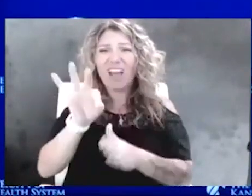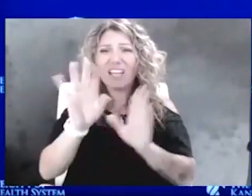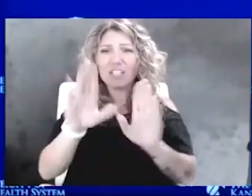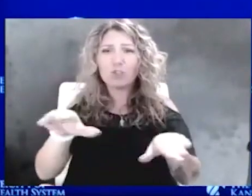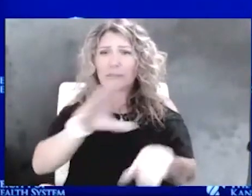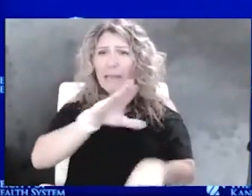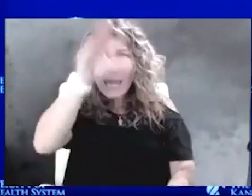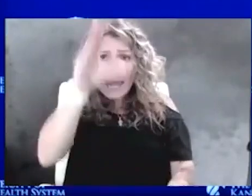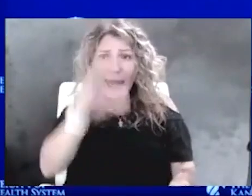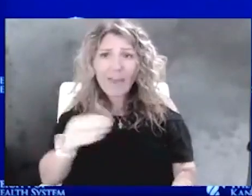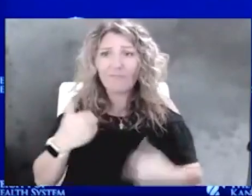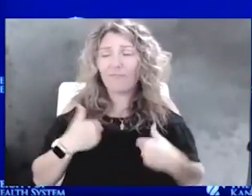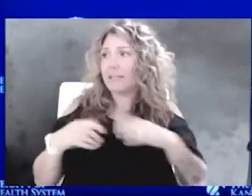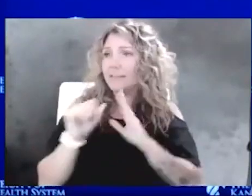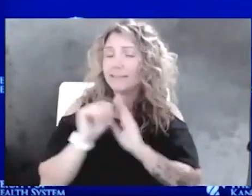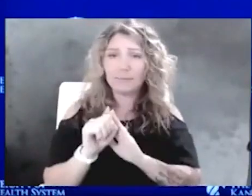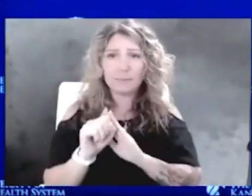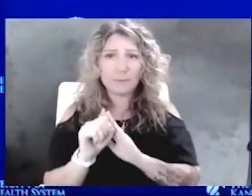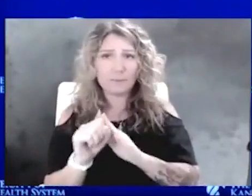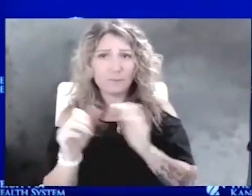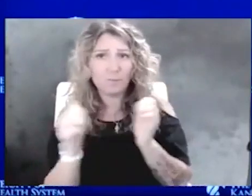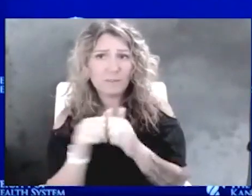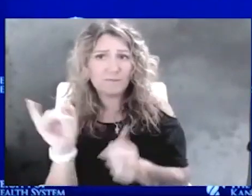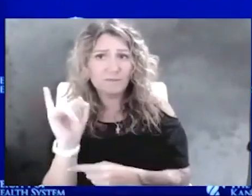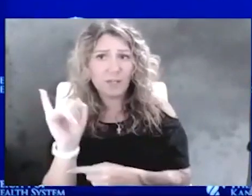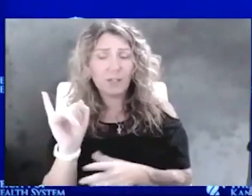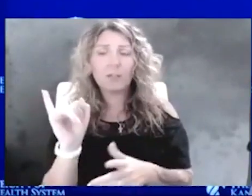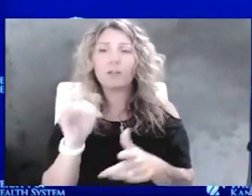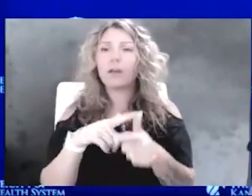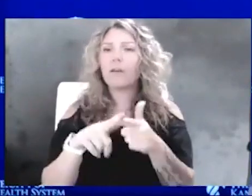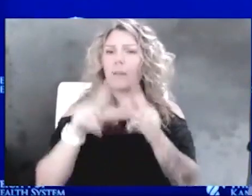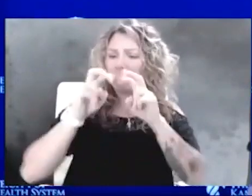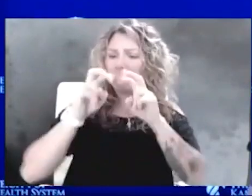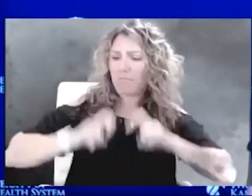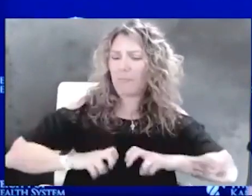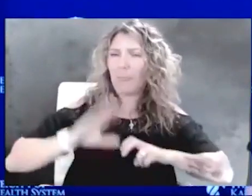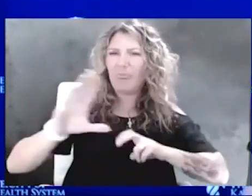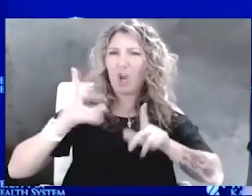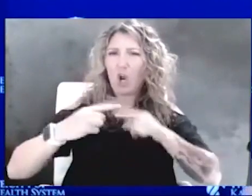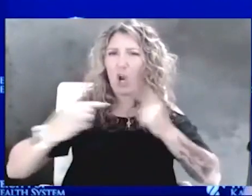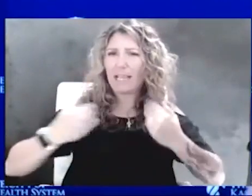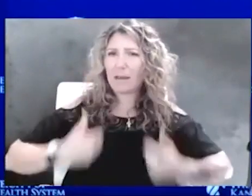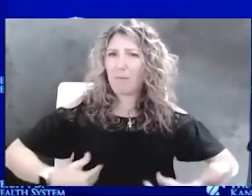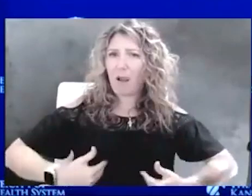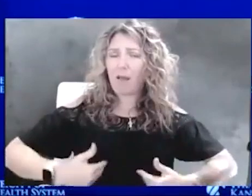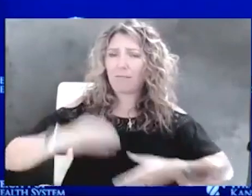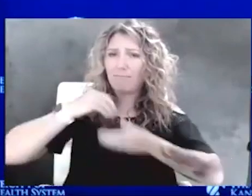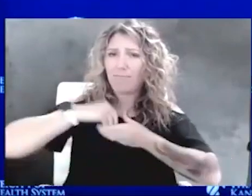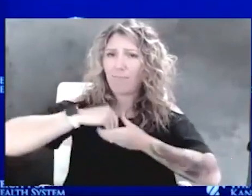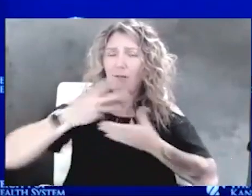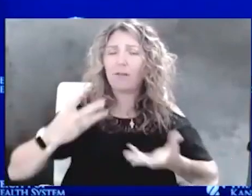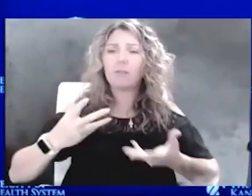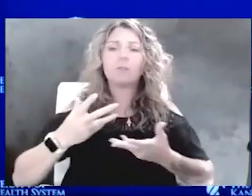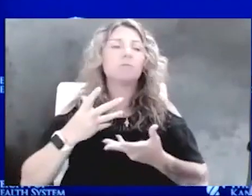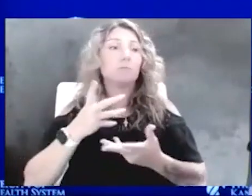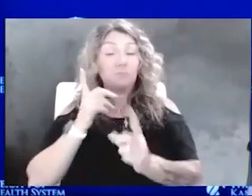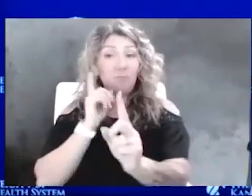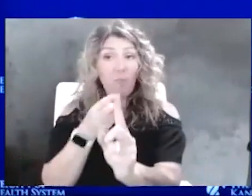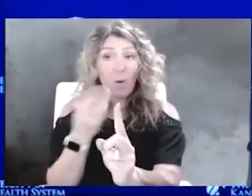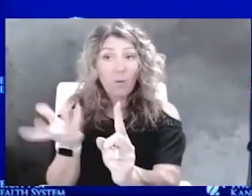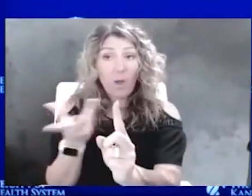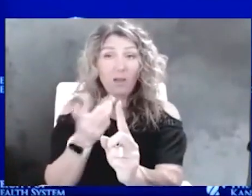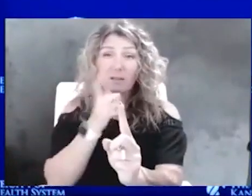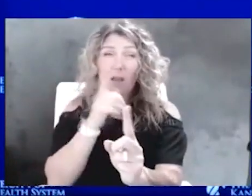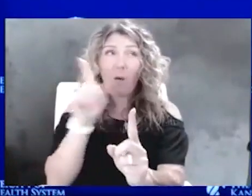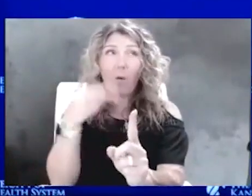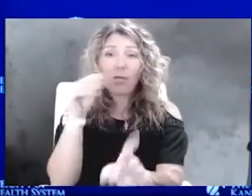symptoms of infection and then look at their antibodies. The bottom line is you probably aren't just being exposed and not